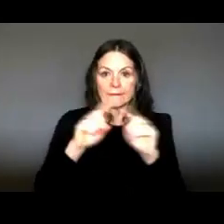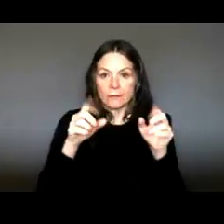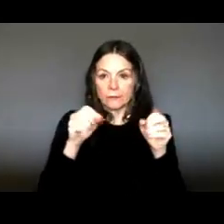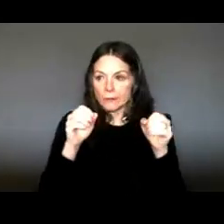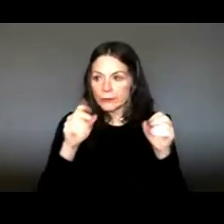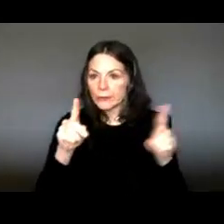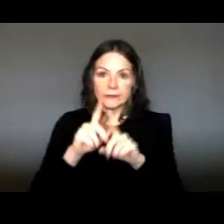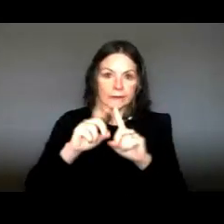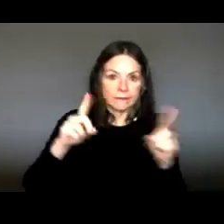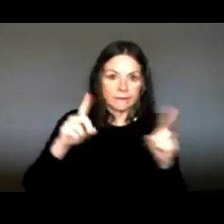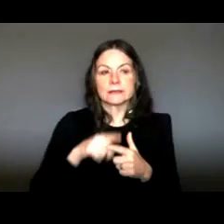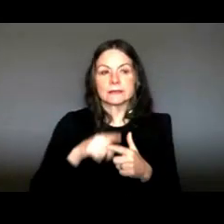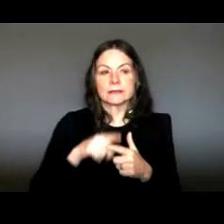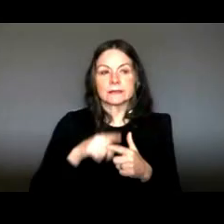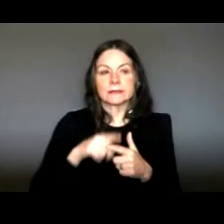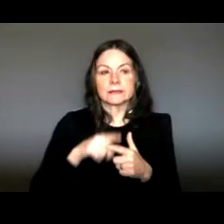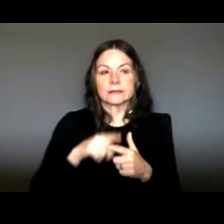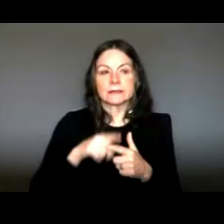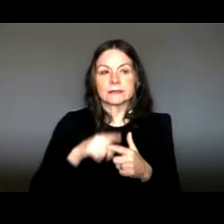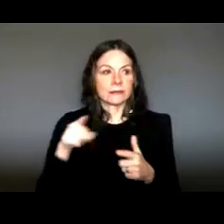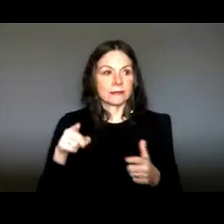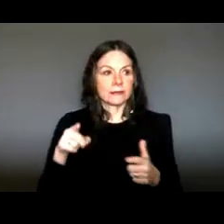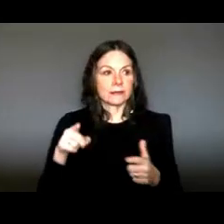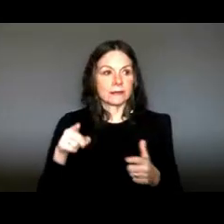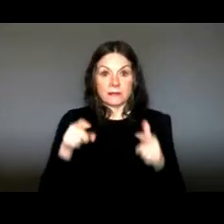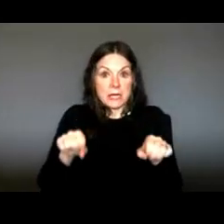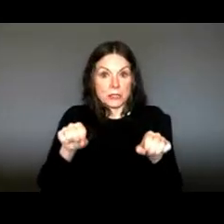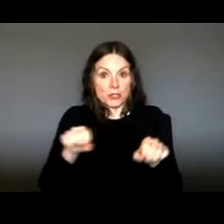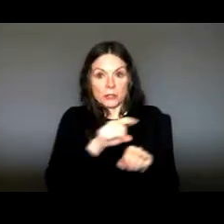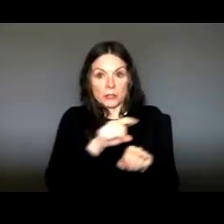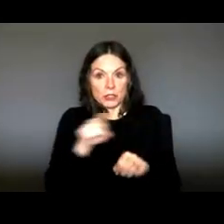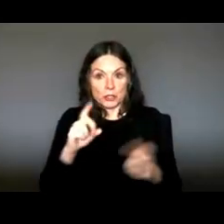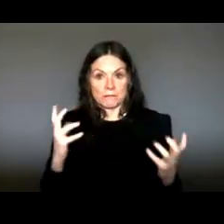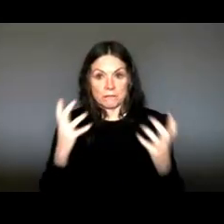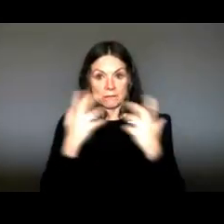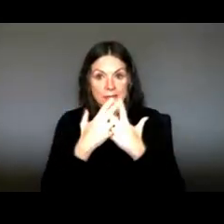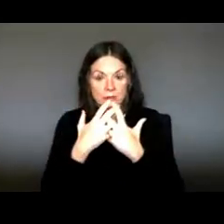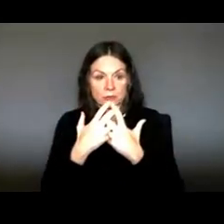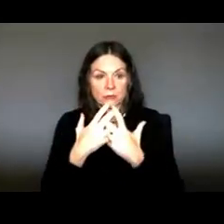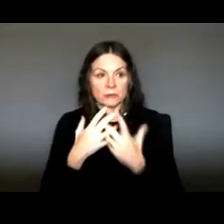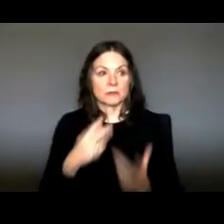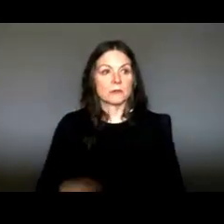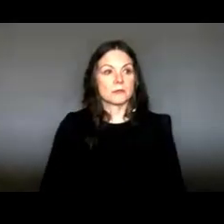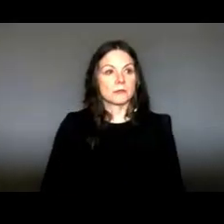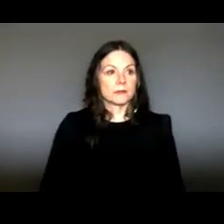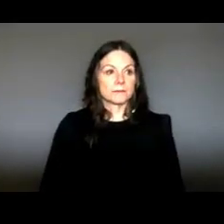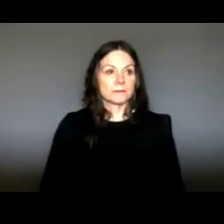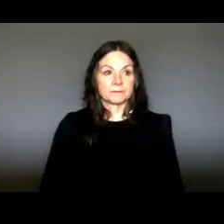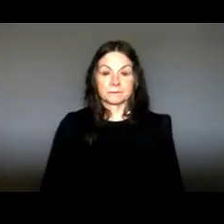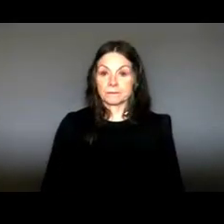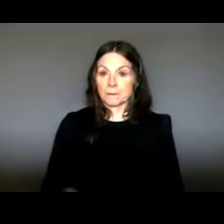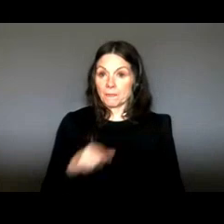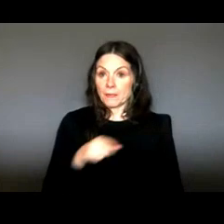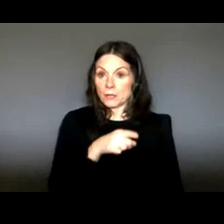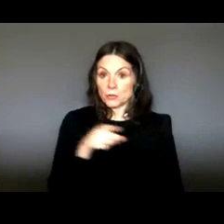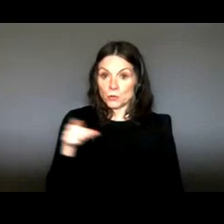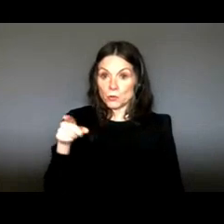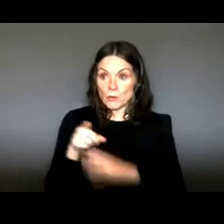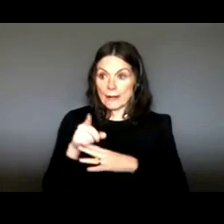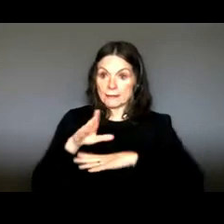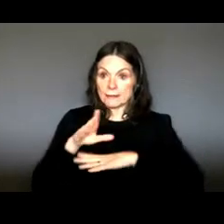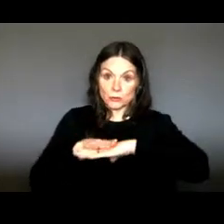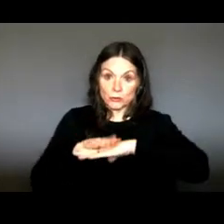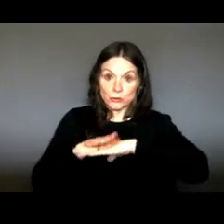different benefits that Rabia potentially was not aware of. And you as a consultant, you as a